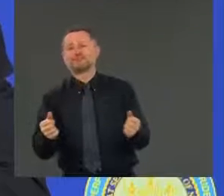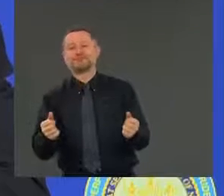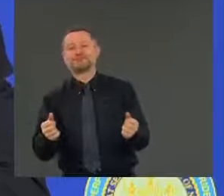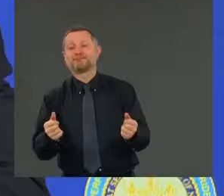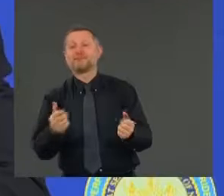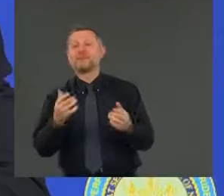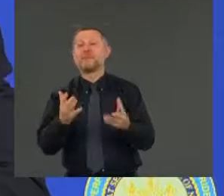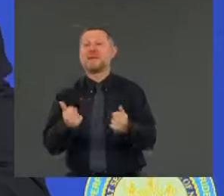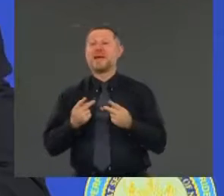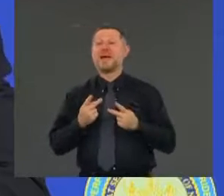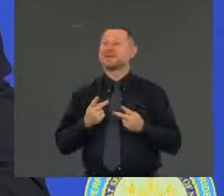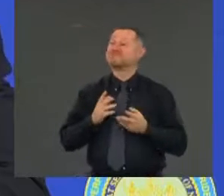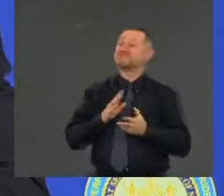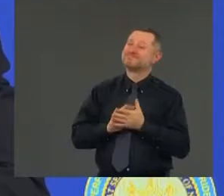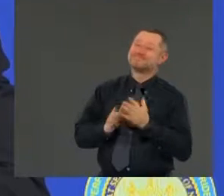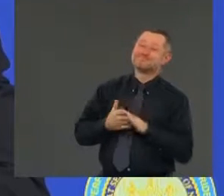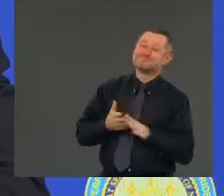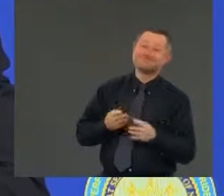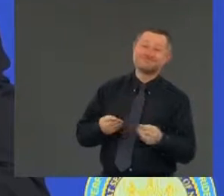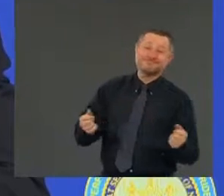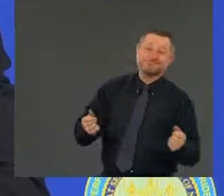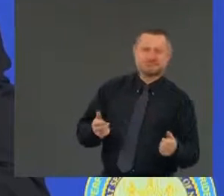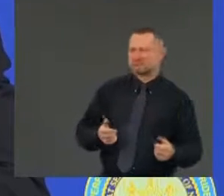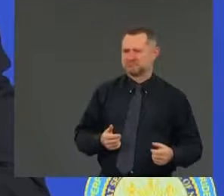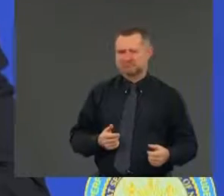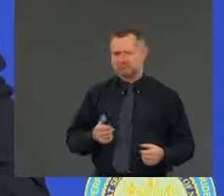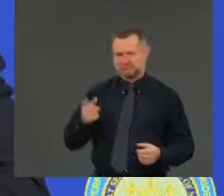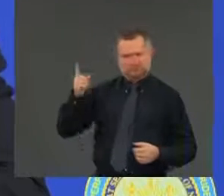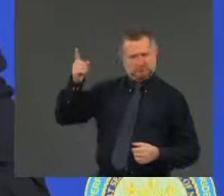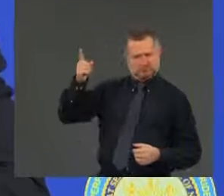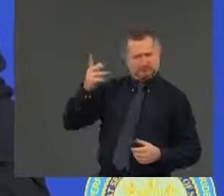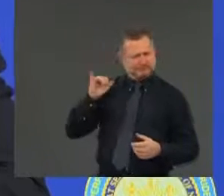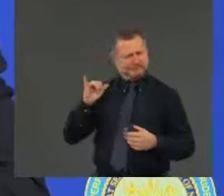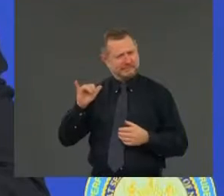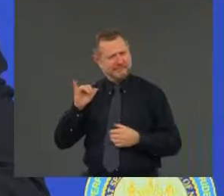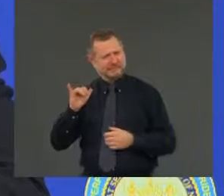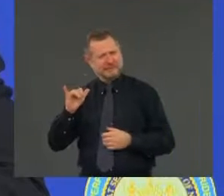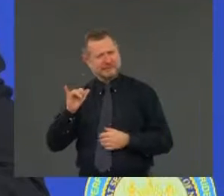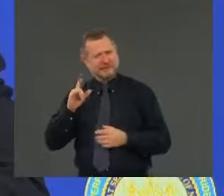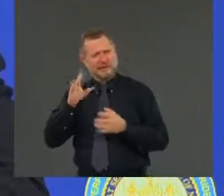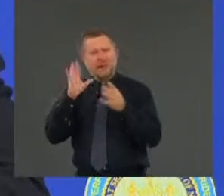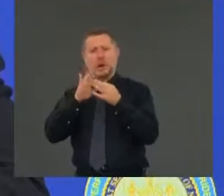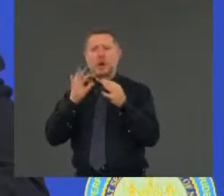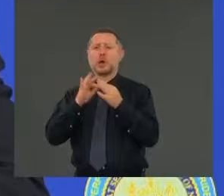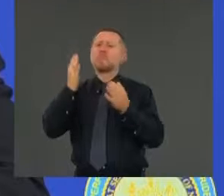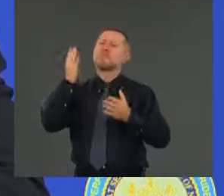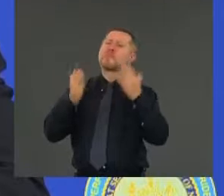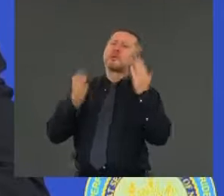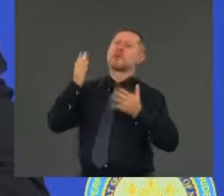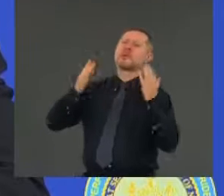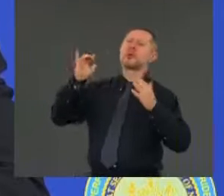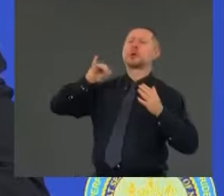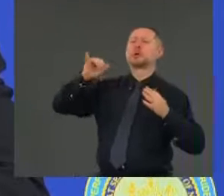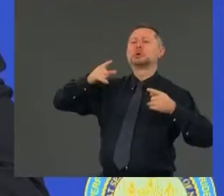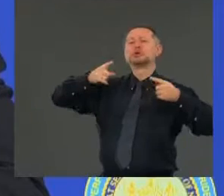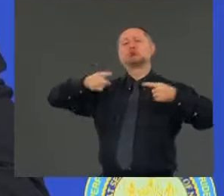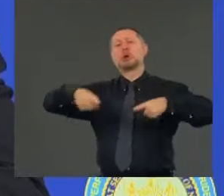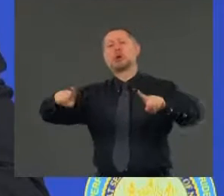like they first talked about the second wave. It's just that there may be a lull, a seasonal lull,